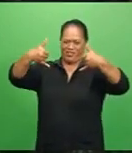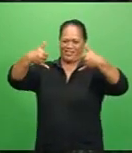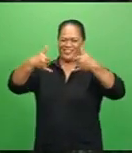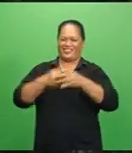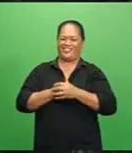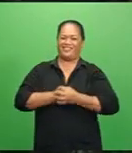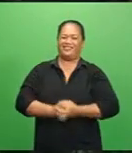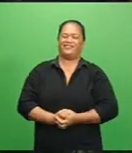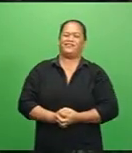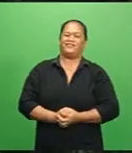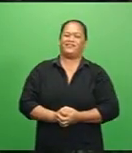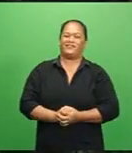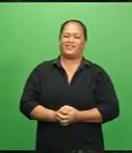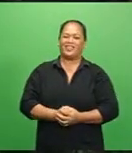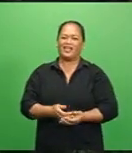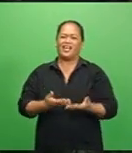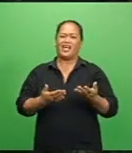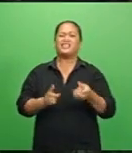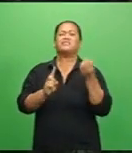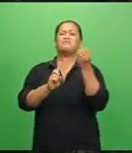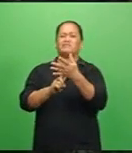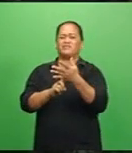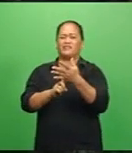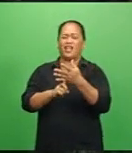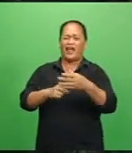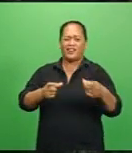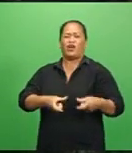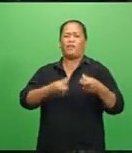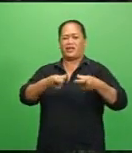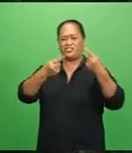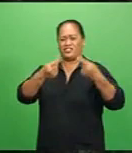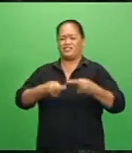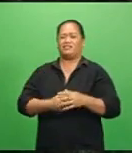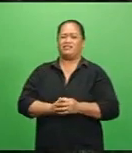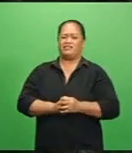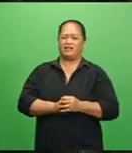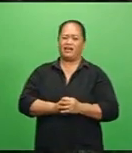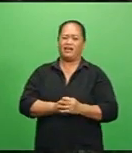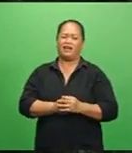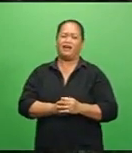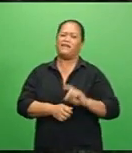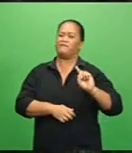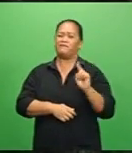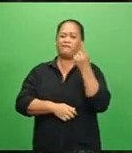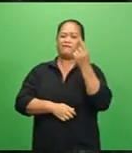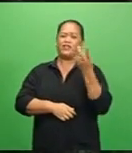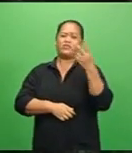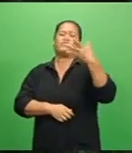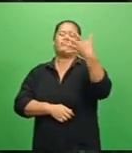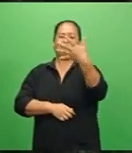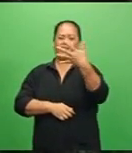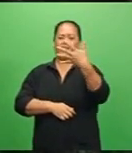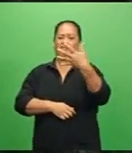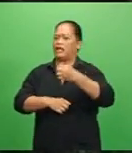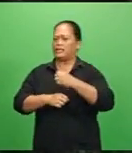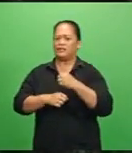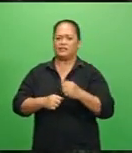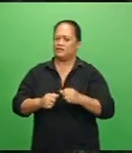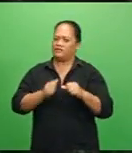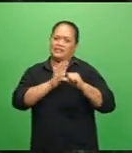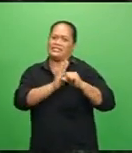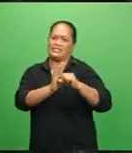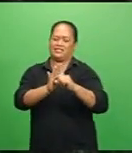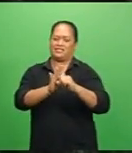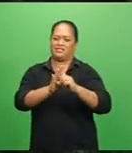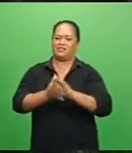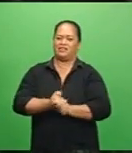here in Suva, especially with the competition for the first 25 really tight for the provincial team. So any player that misses out on the 25